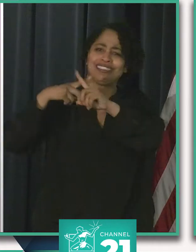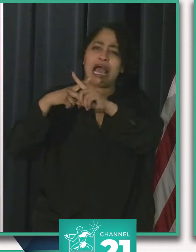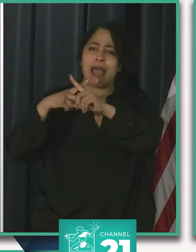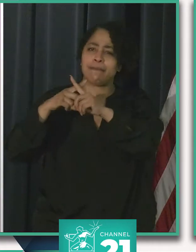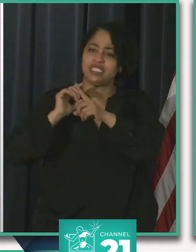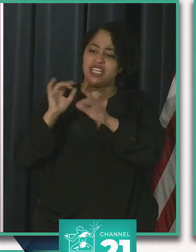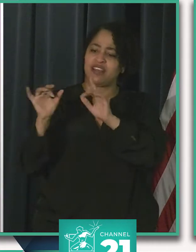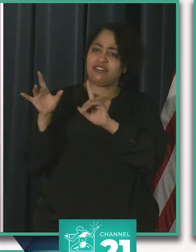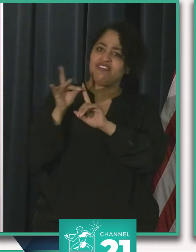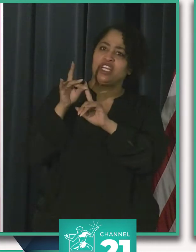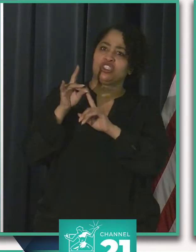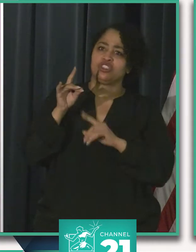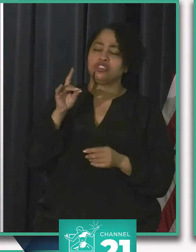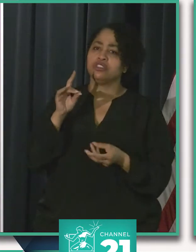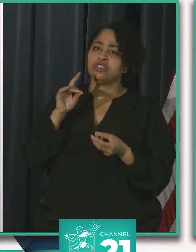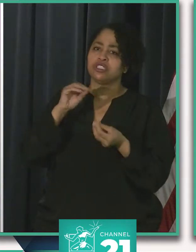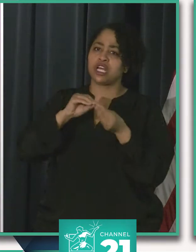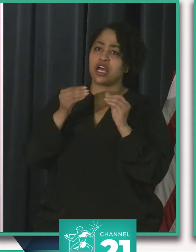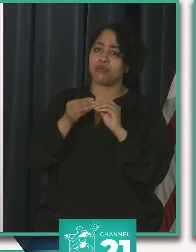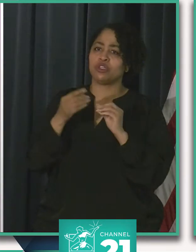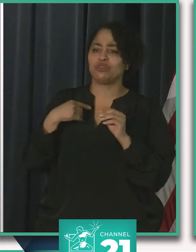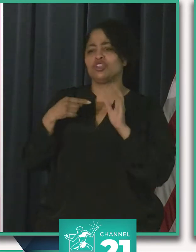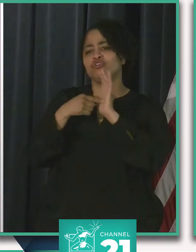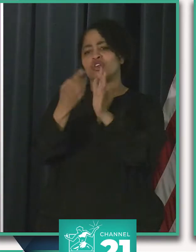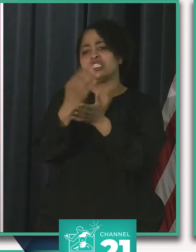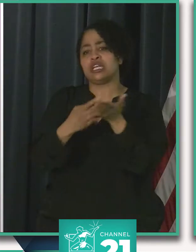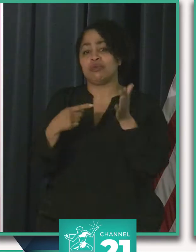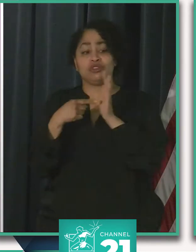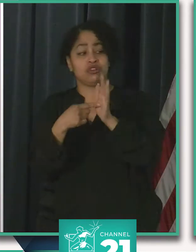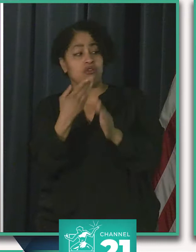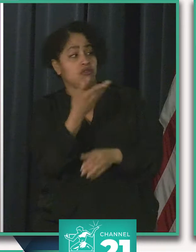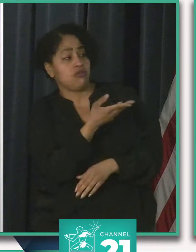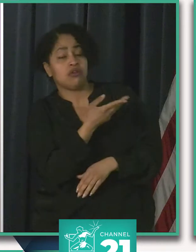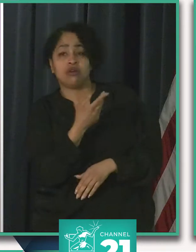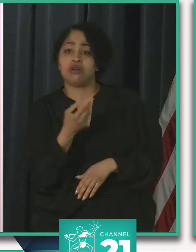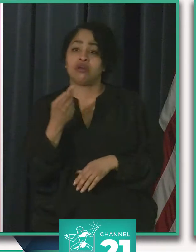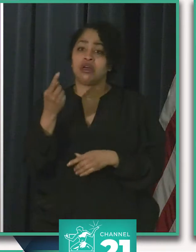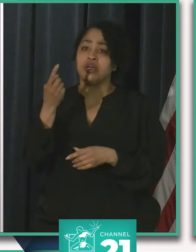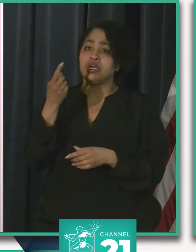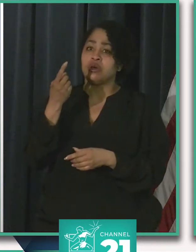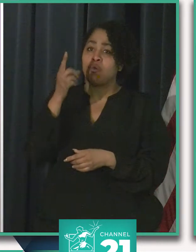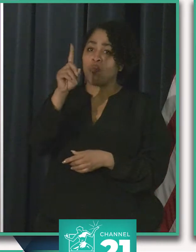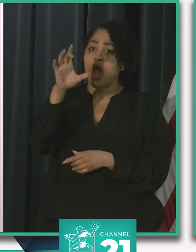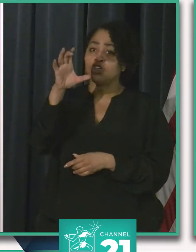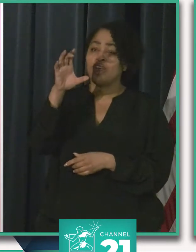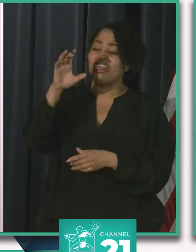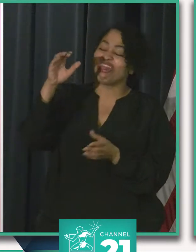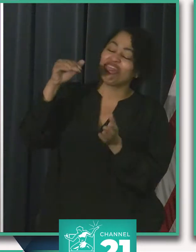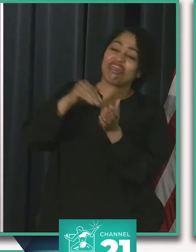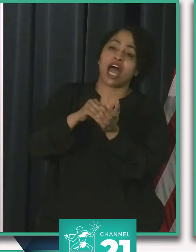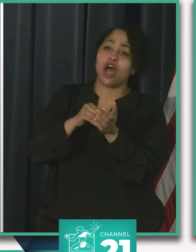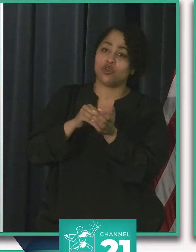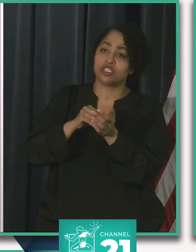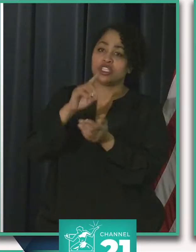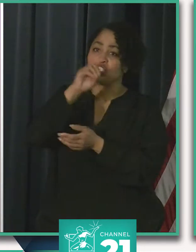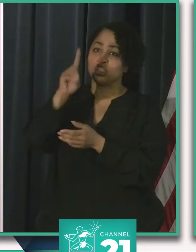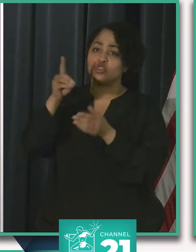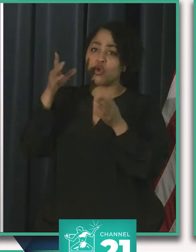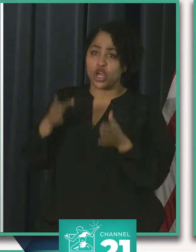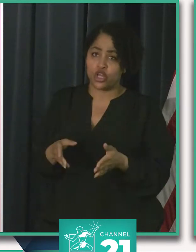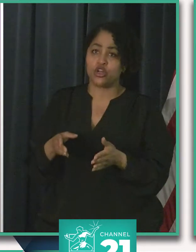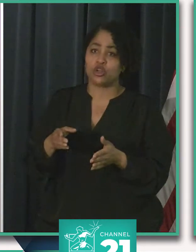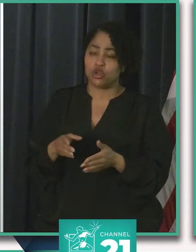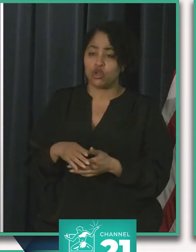are seeing it slip, and I'm going to show you why. In the coming week, the 100,000th Detroiter will get